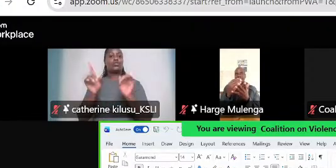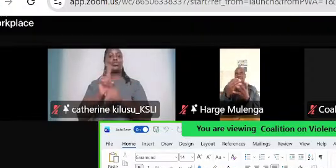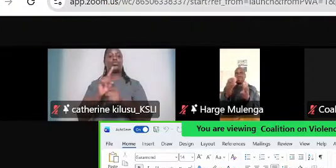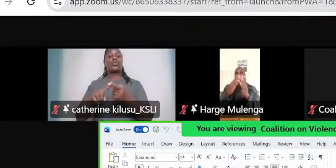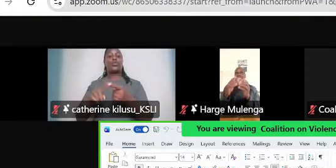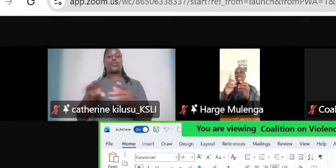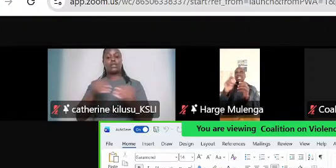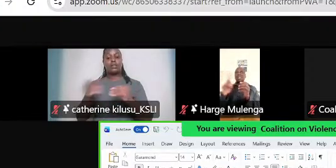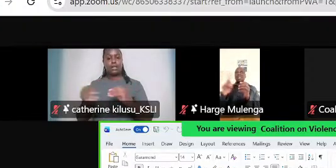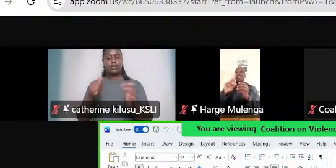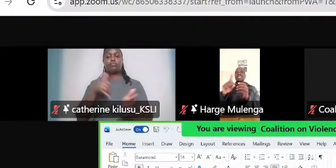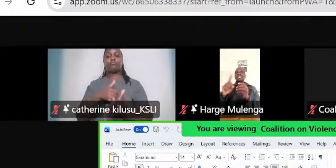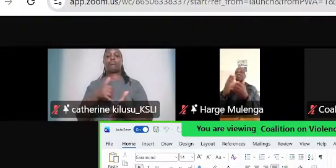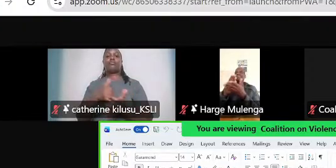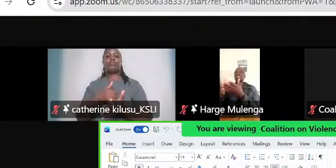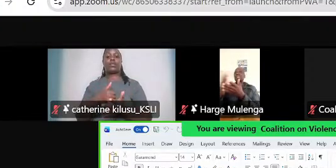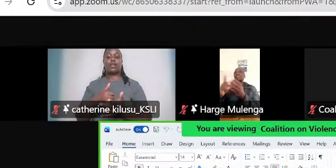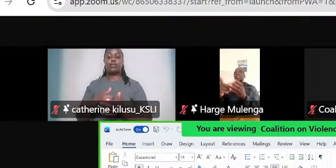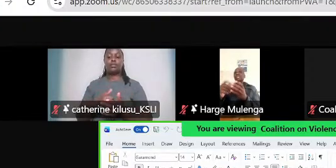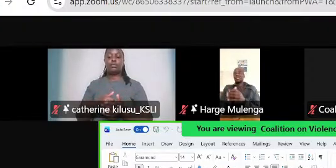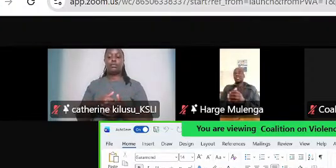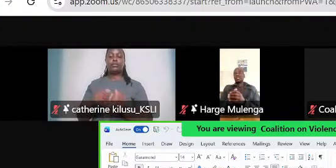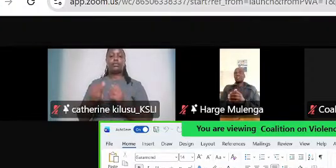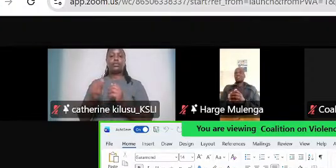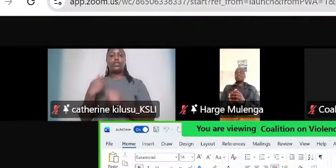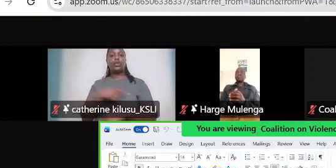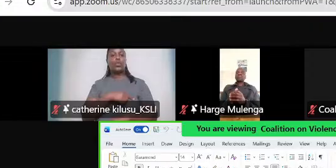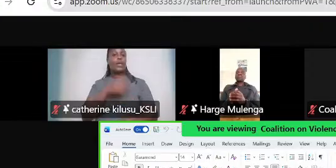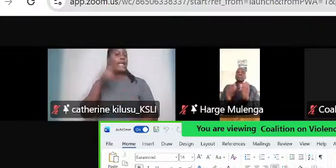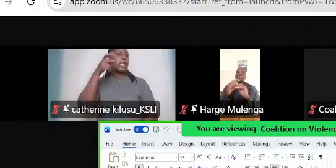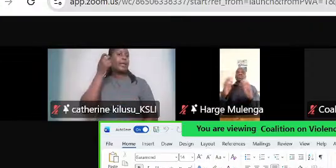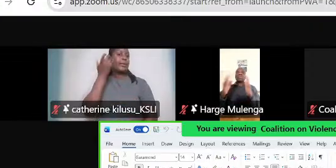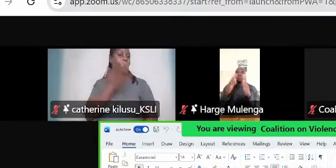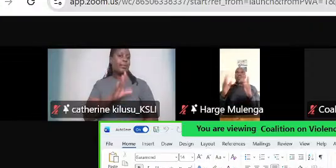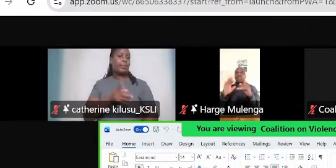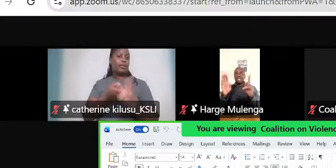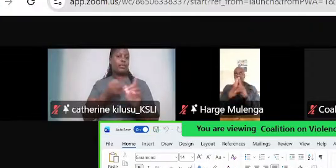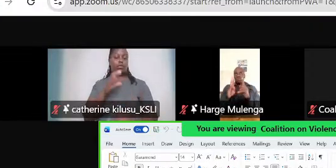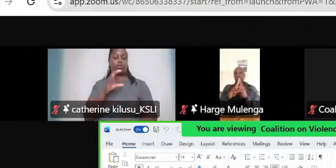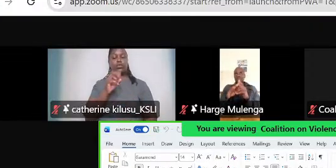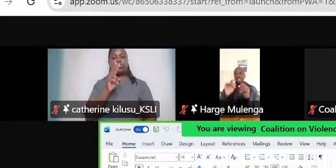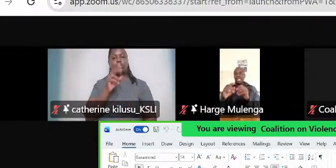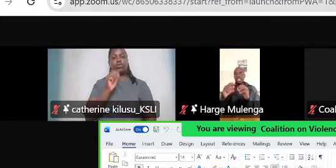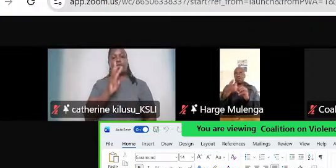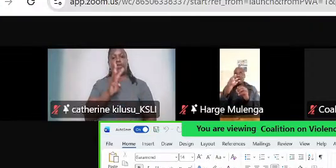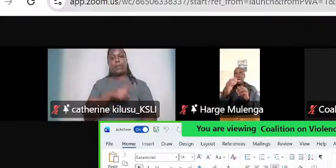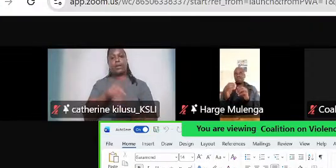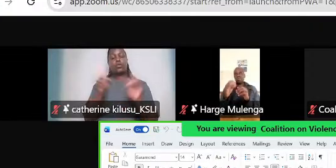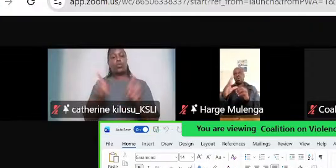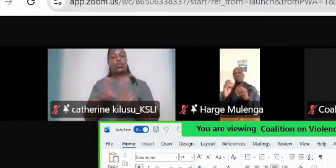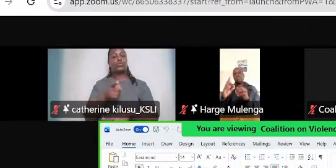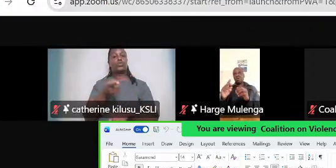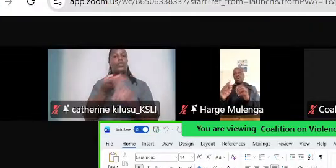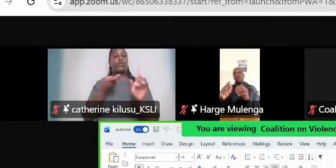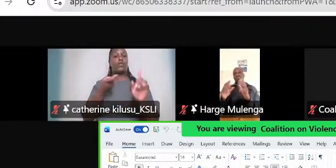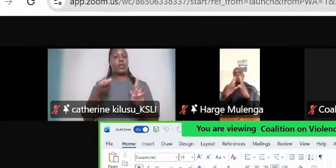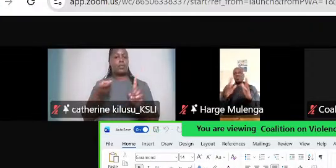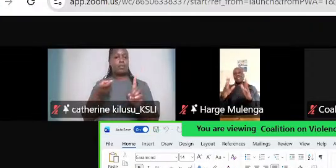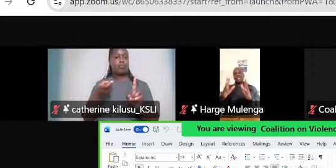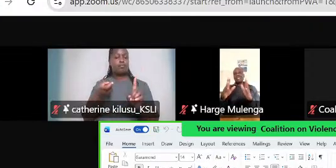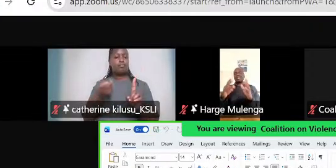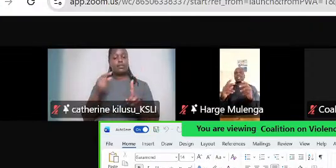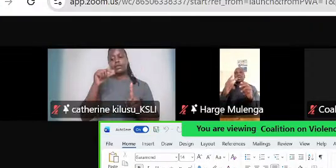disaggregated. We've heard today from the Koval-led study, but also from